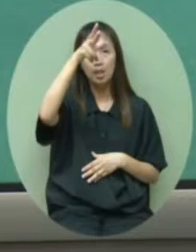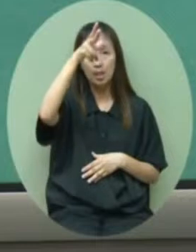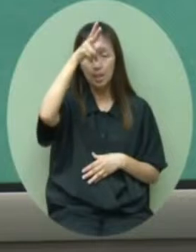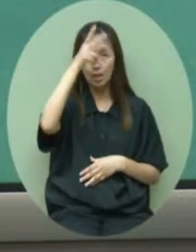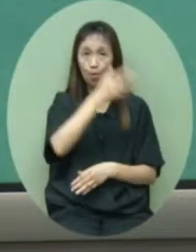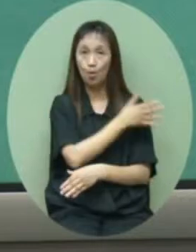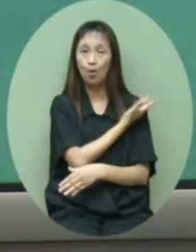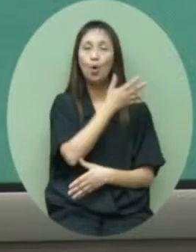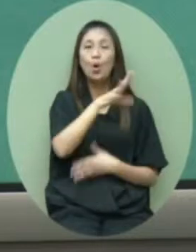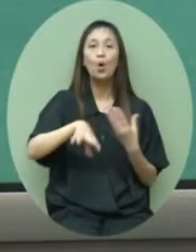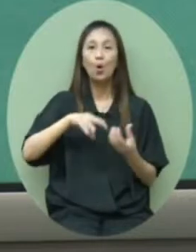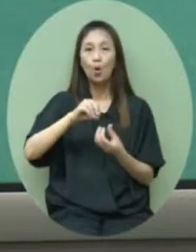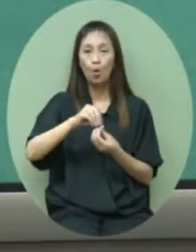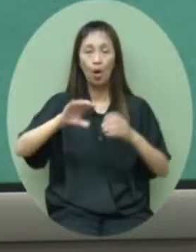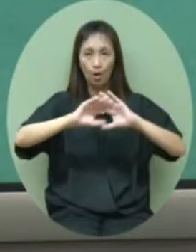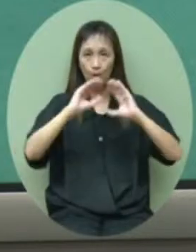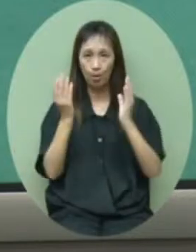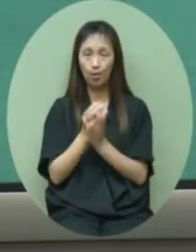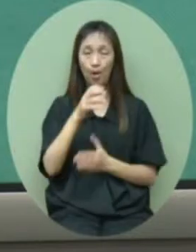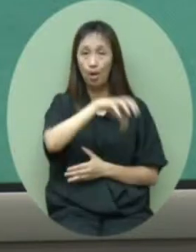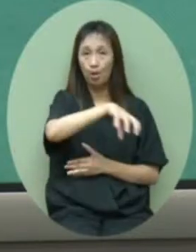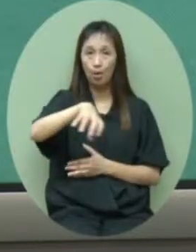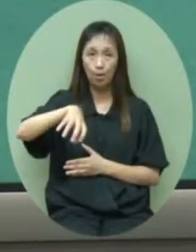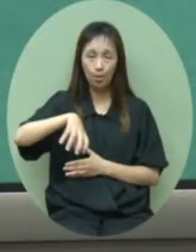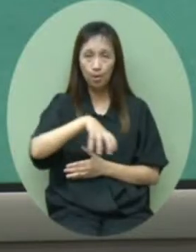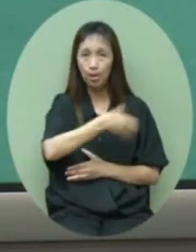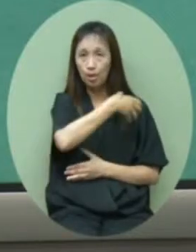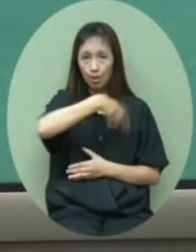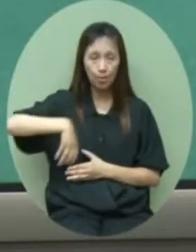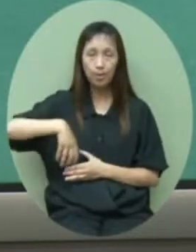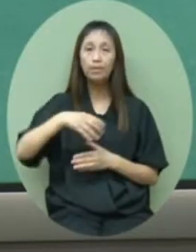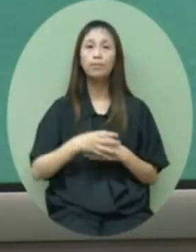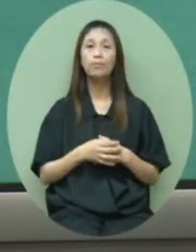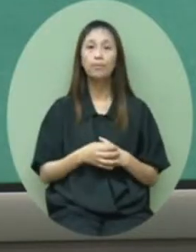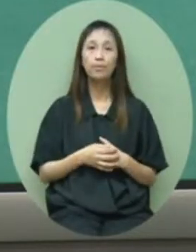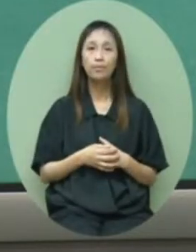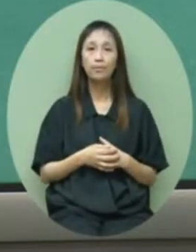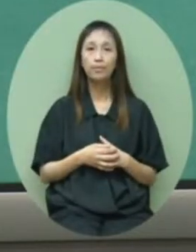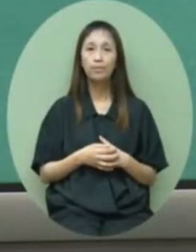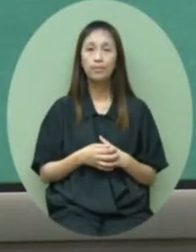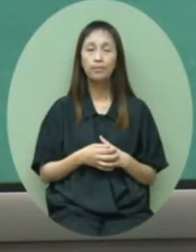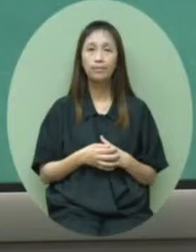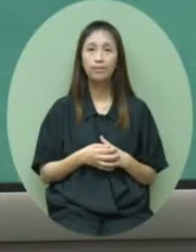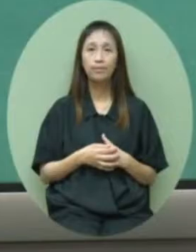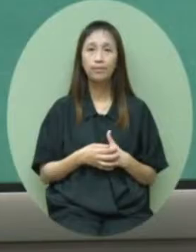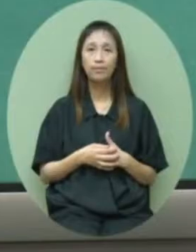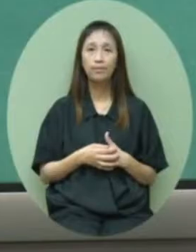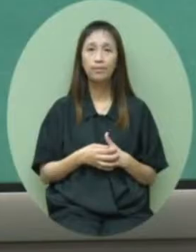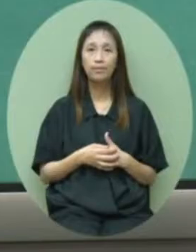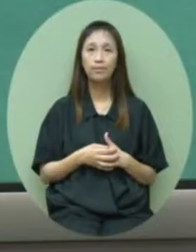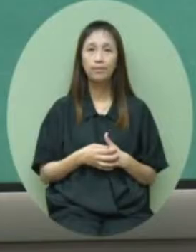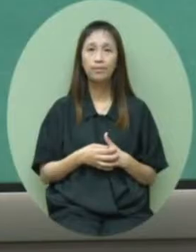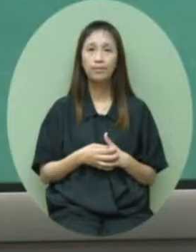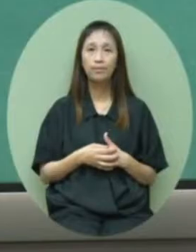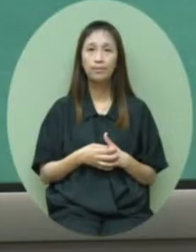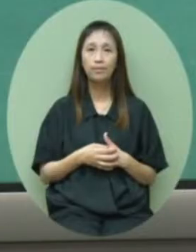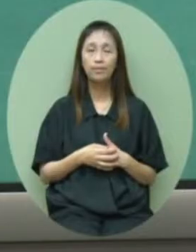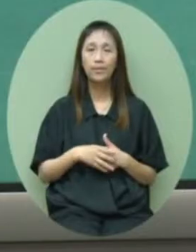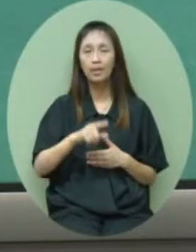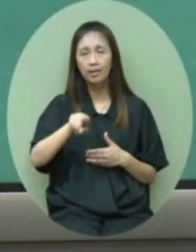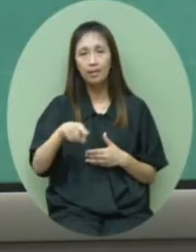the different representatives who are willing to join the government team to visit households and